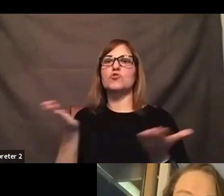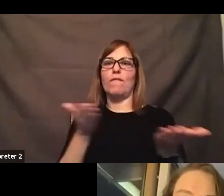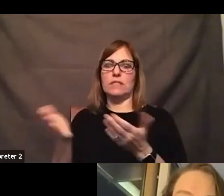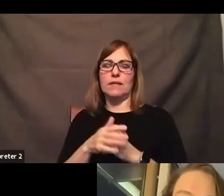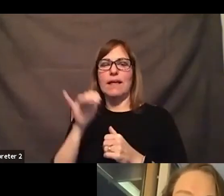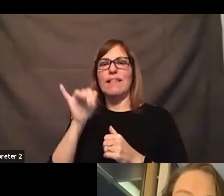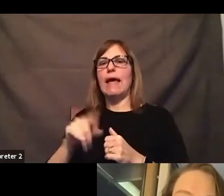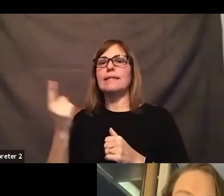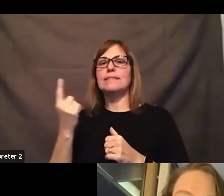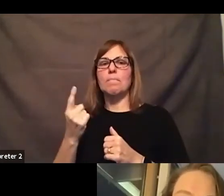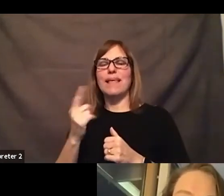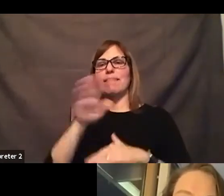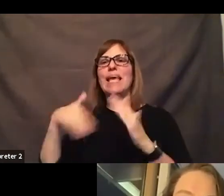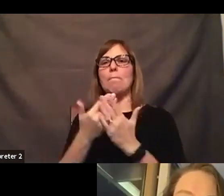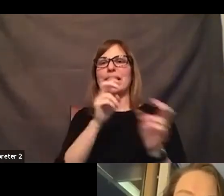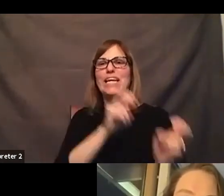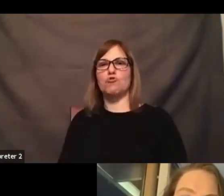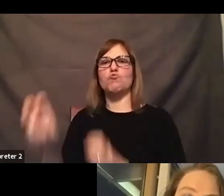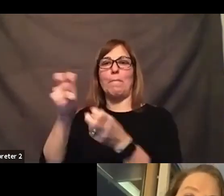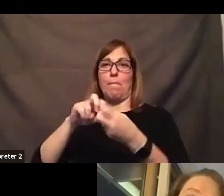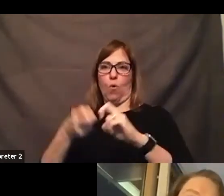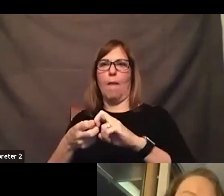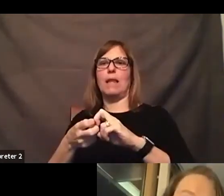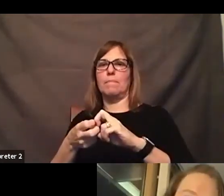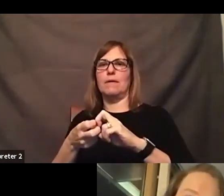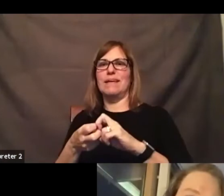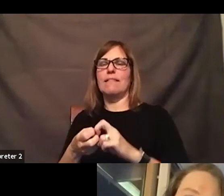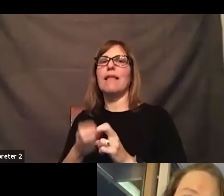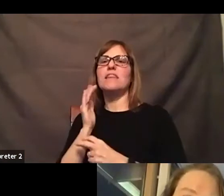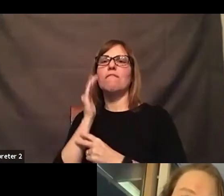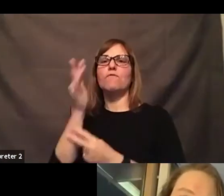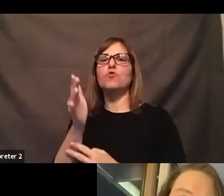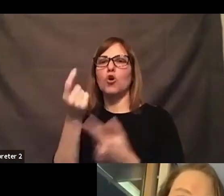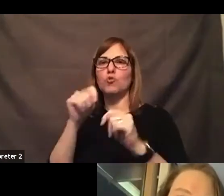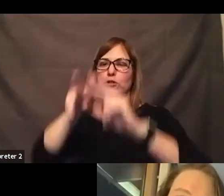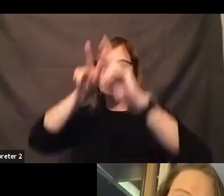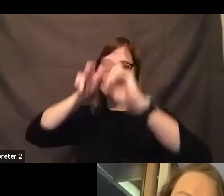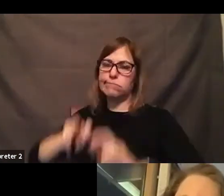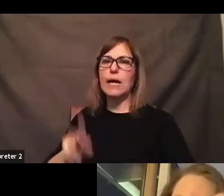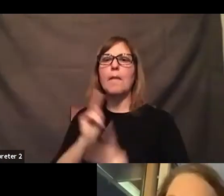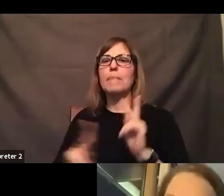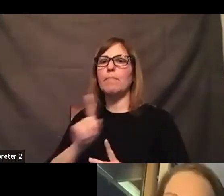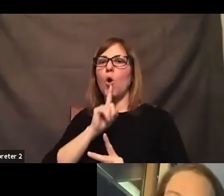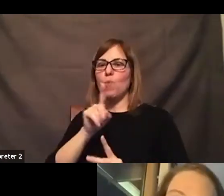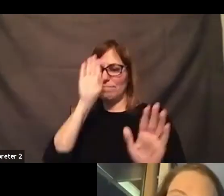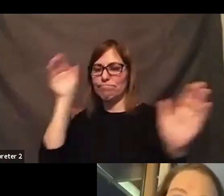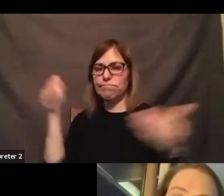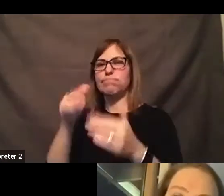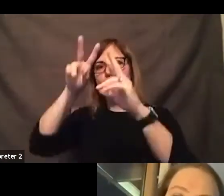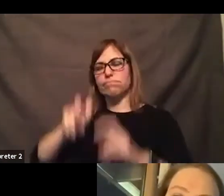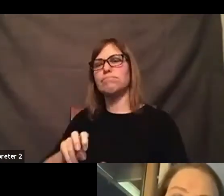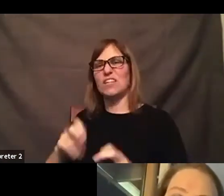trip problems that the future is really looking at, and a lot of people are trying to spend a lot of time on.